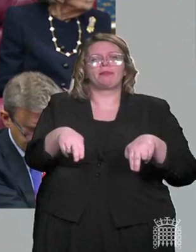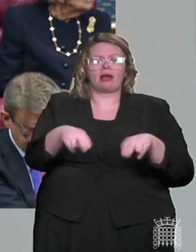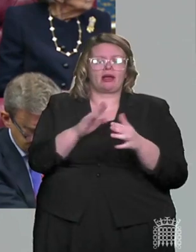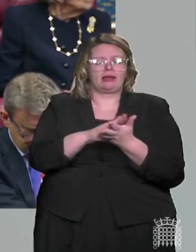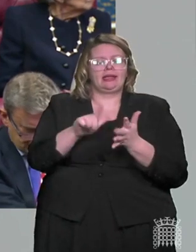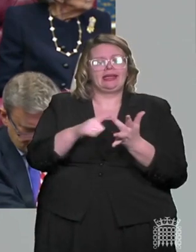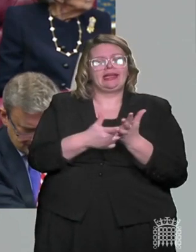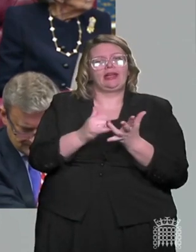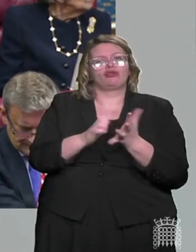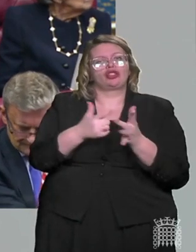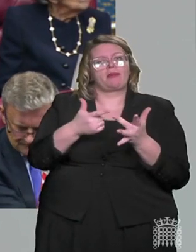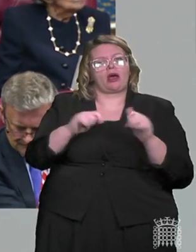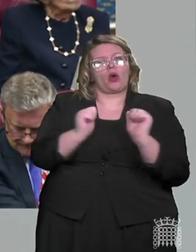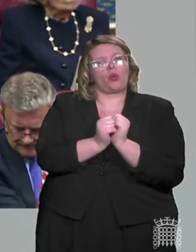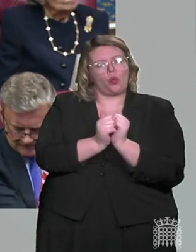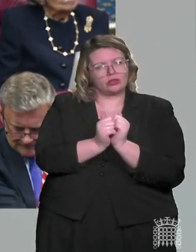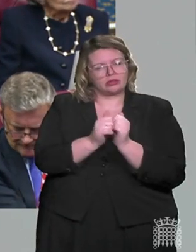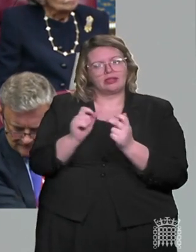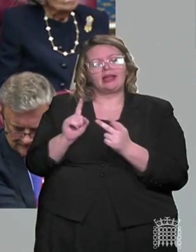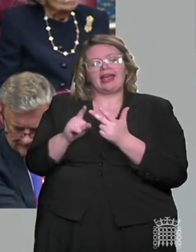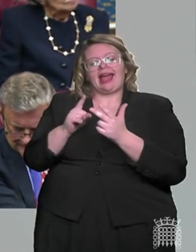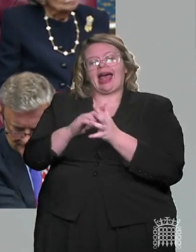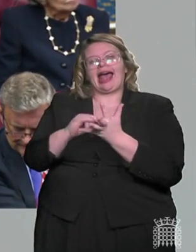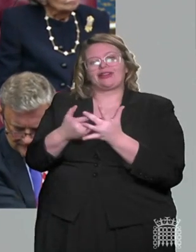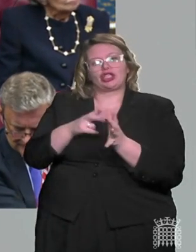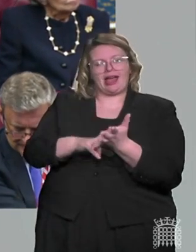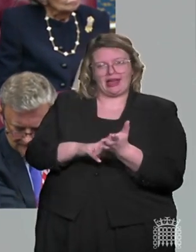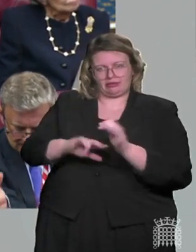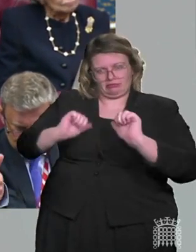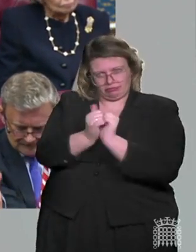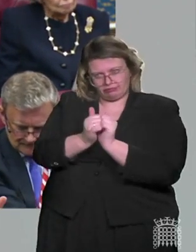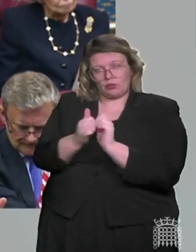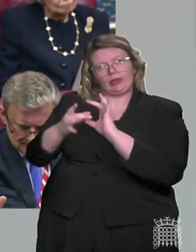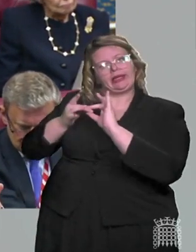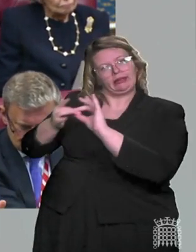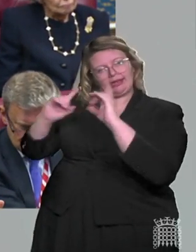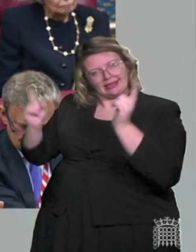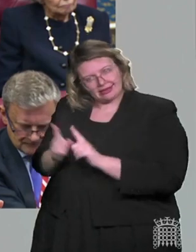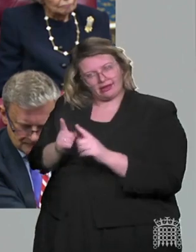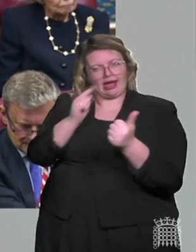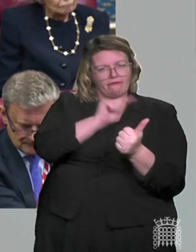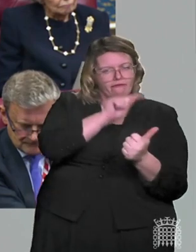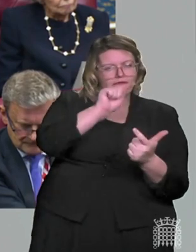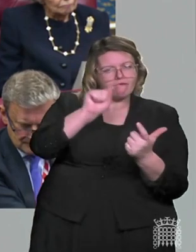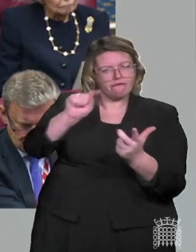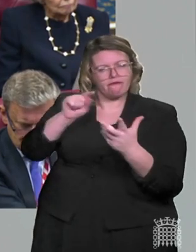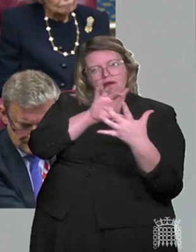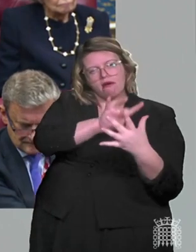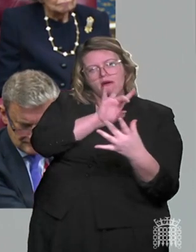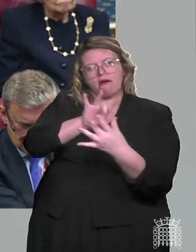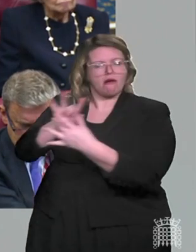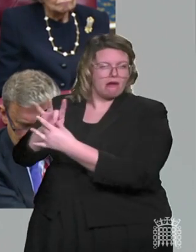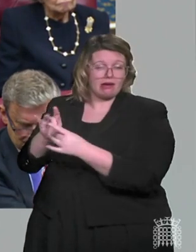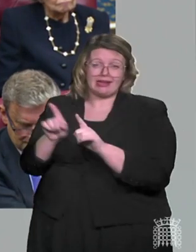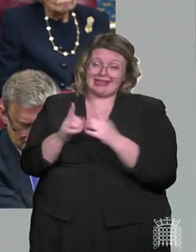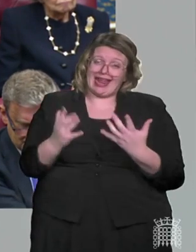at ASEAN. We have very strong partnerships with India. And, of course, now we've got AUKUS, which is a defence